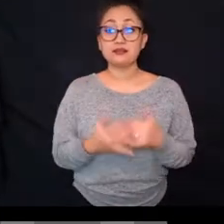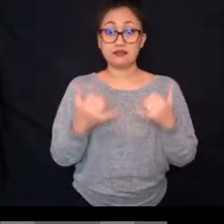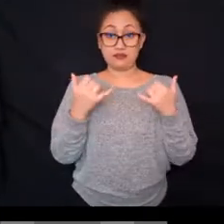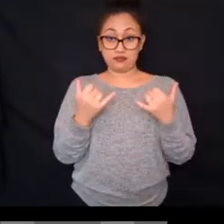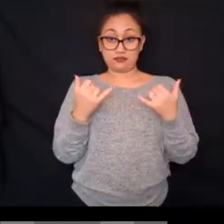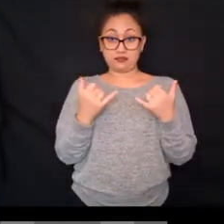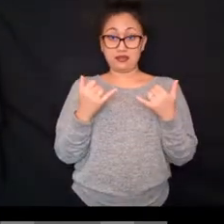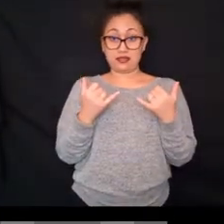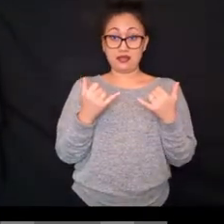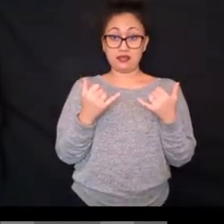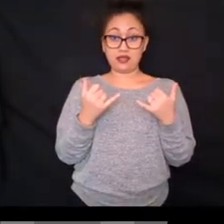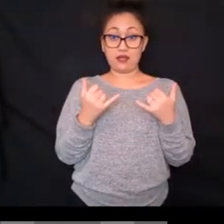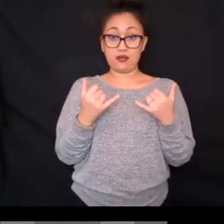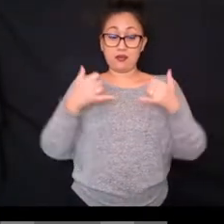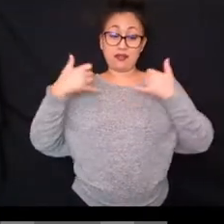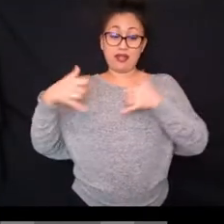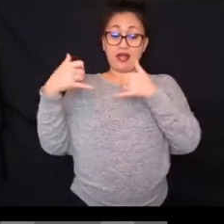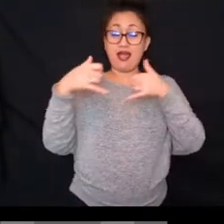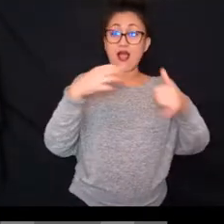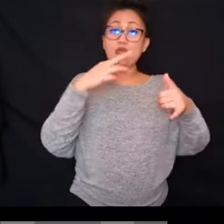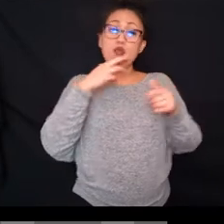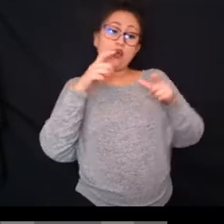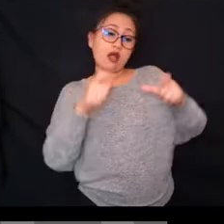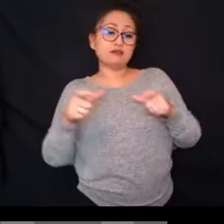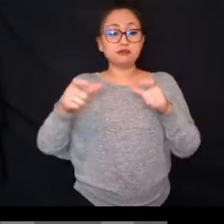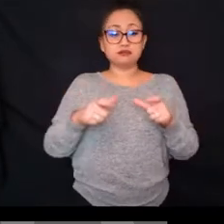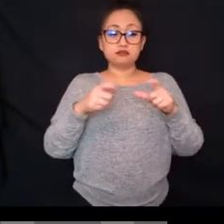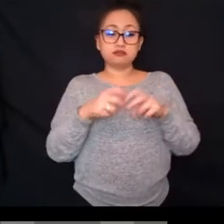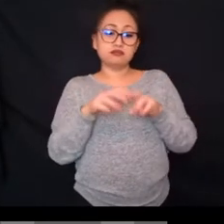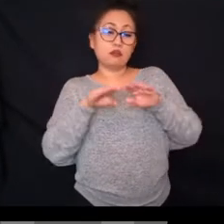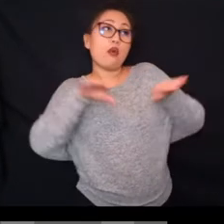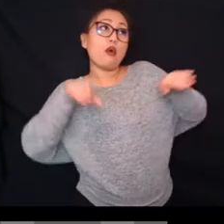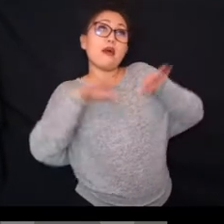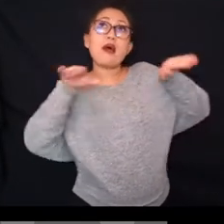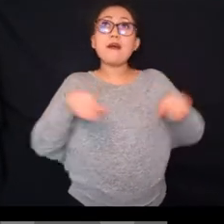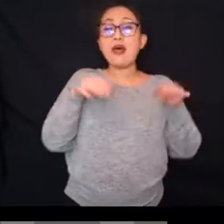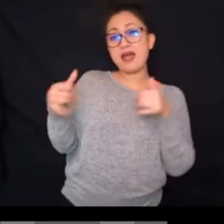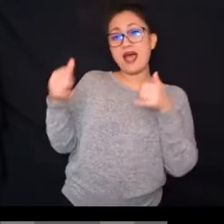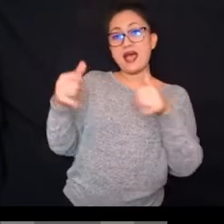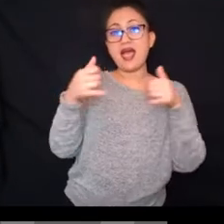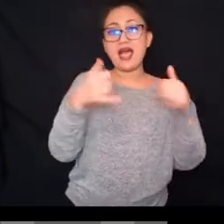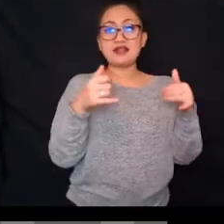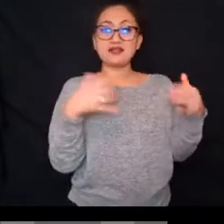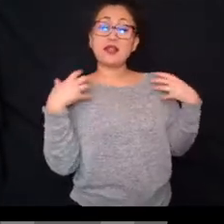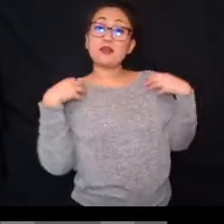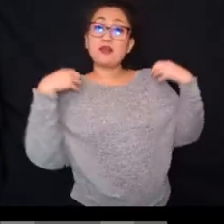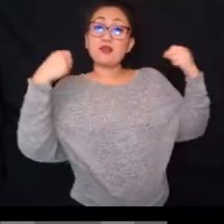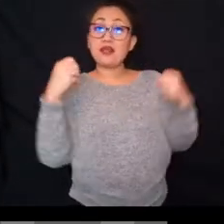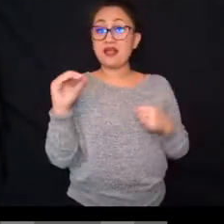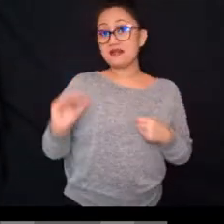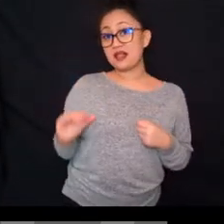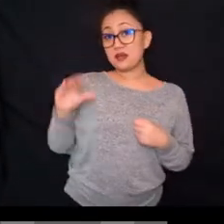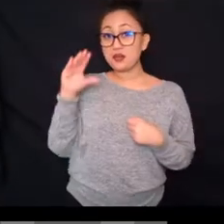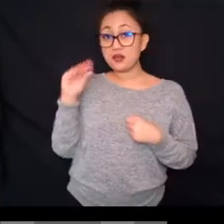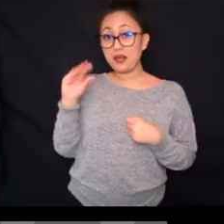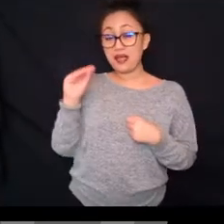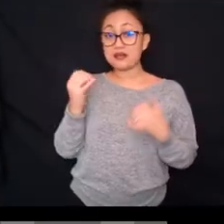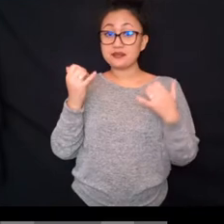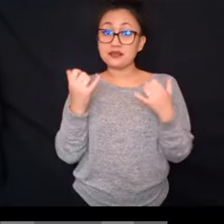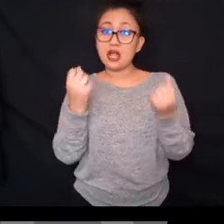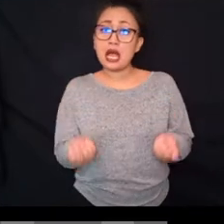can be. Whittle, Waddle, Piddle, Puddle, and brave little Quack. How many do you have in the pond